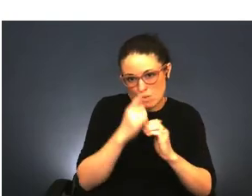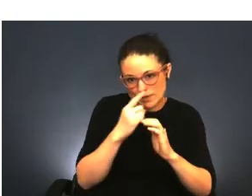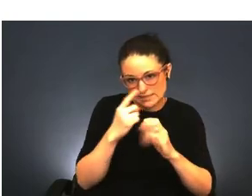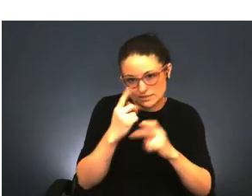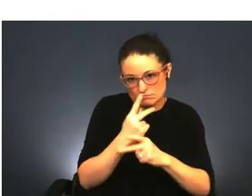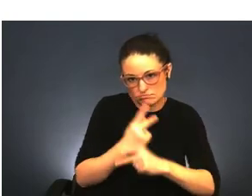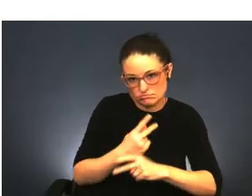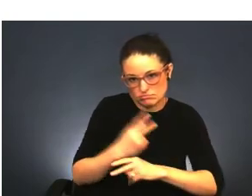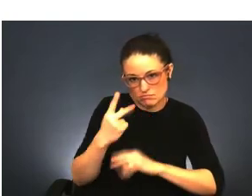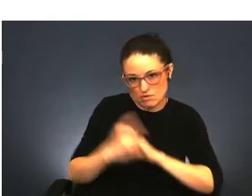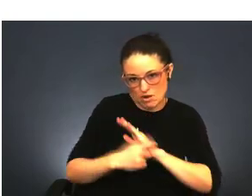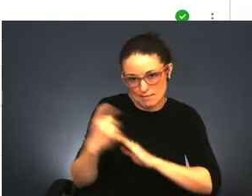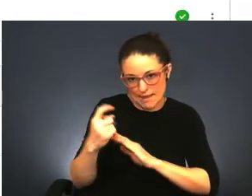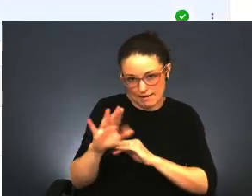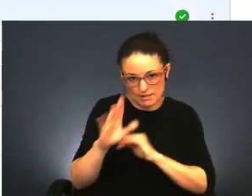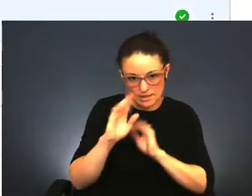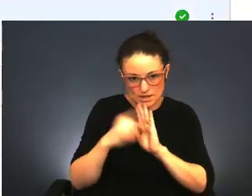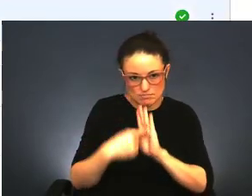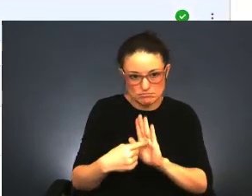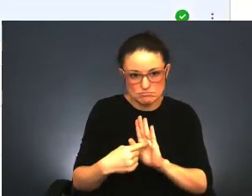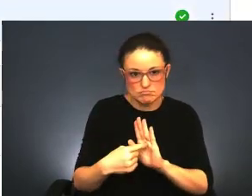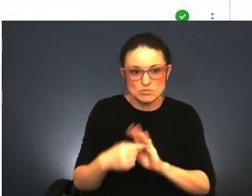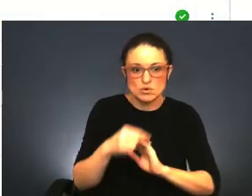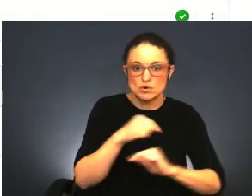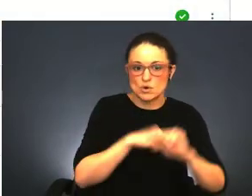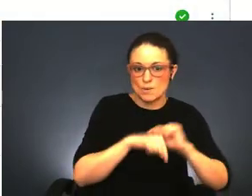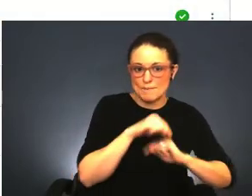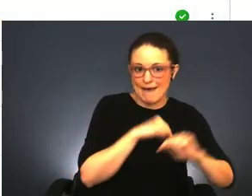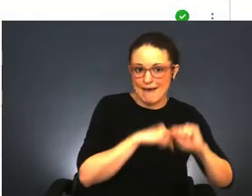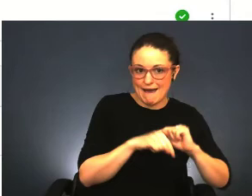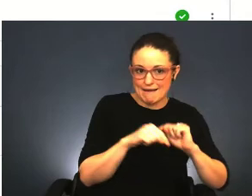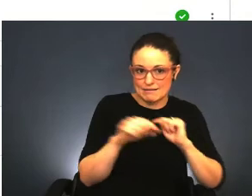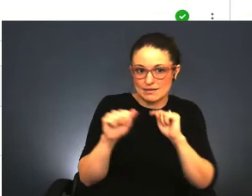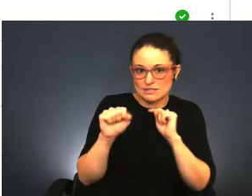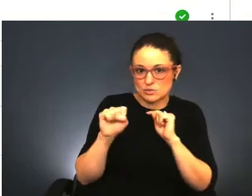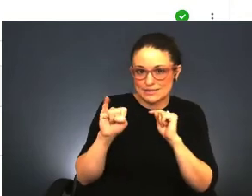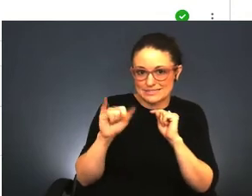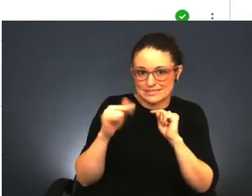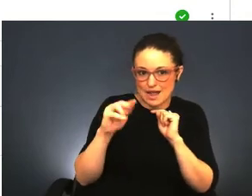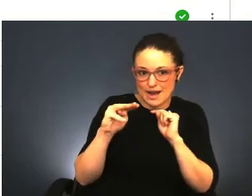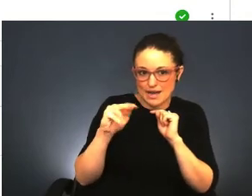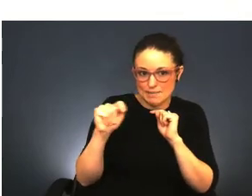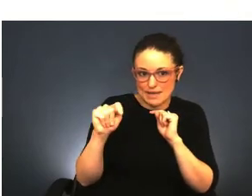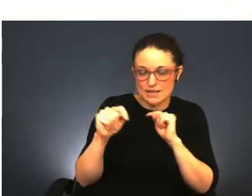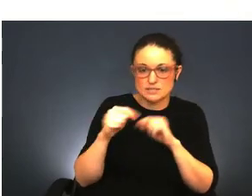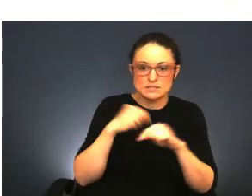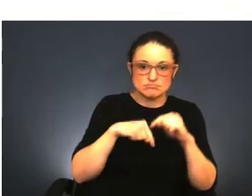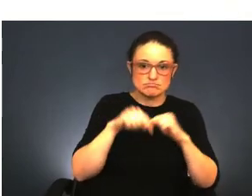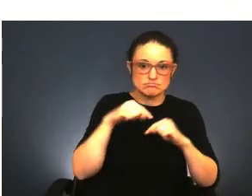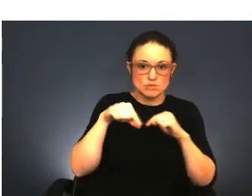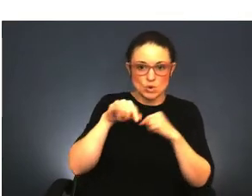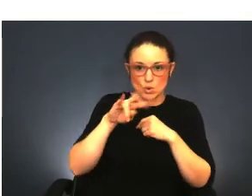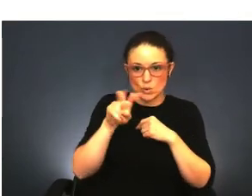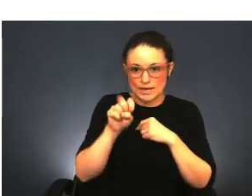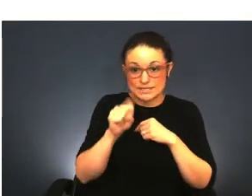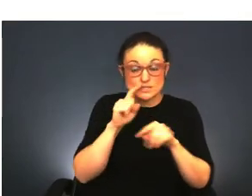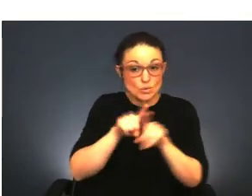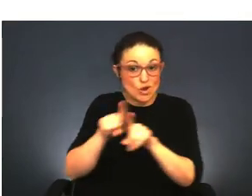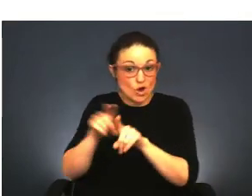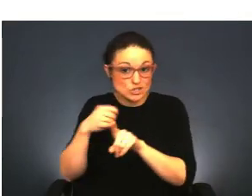you. Let's go back into the assignments. We'll go back to quizzes because we also have a final